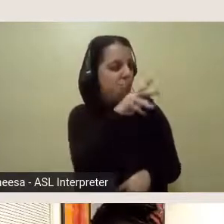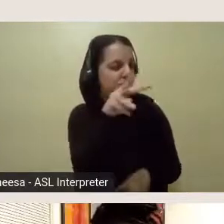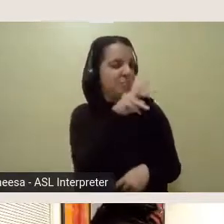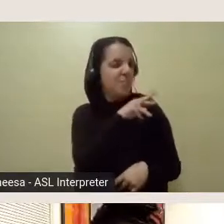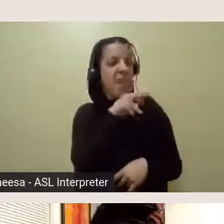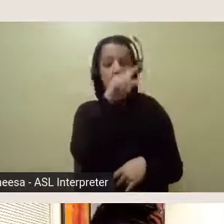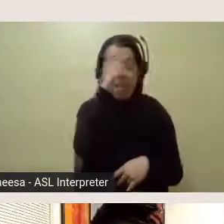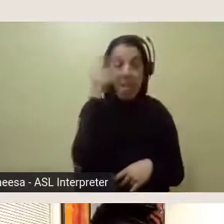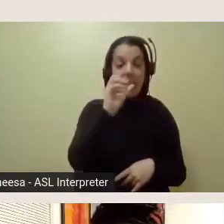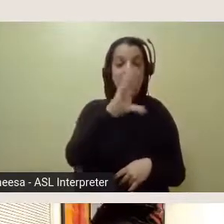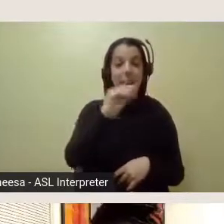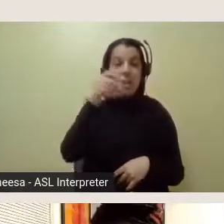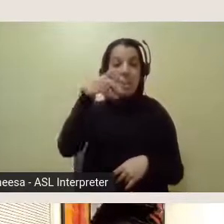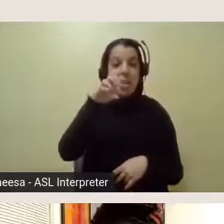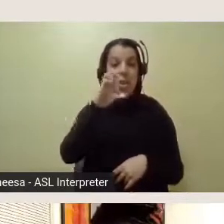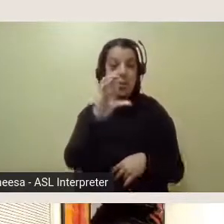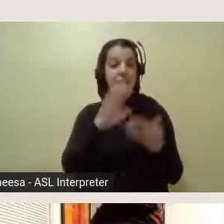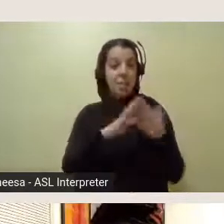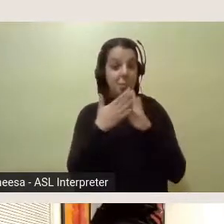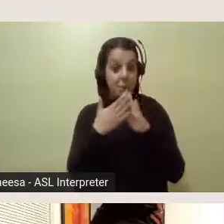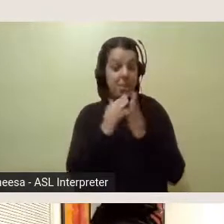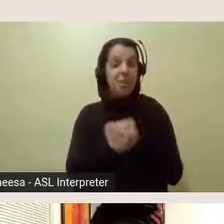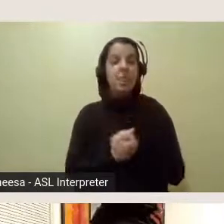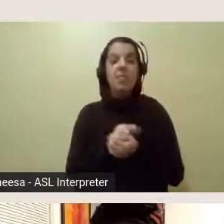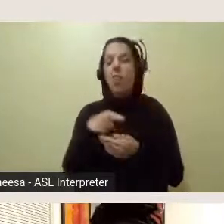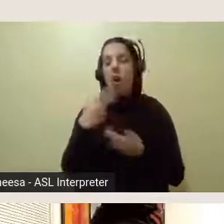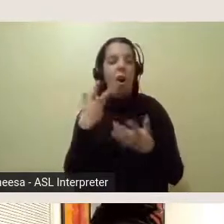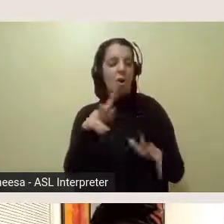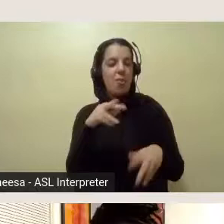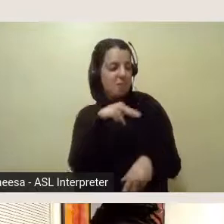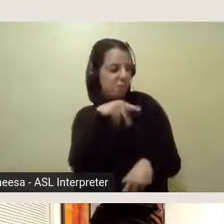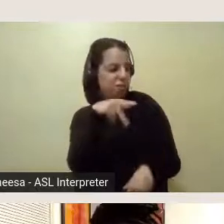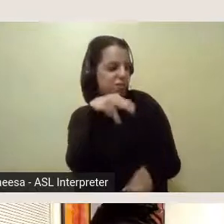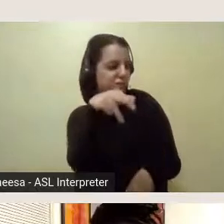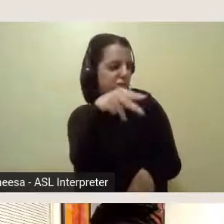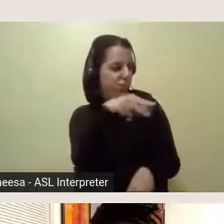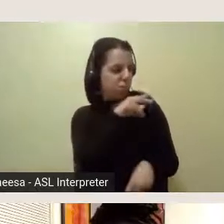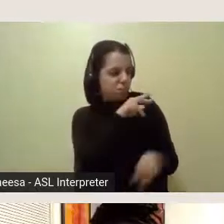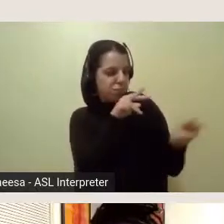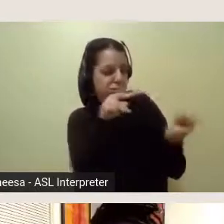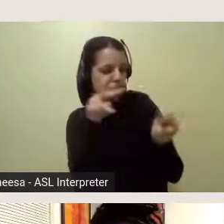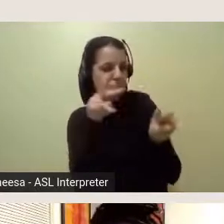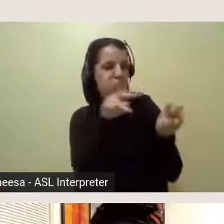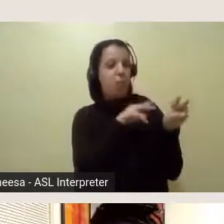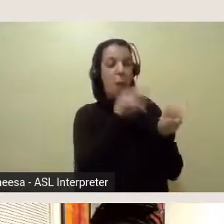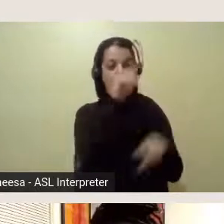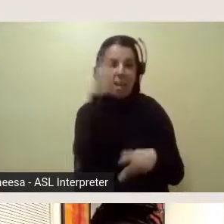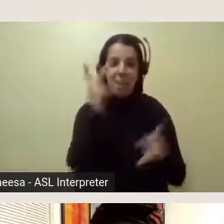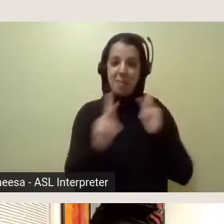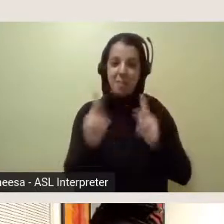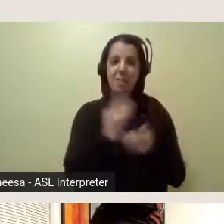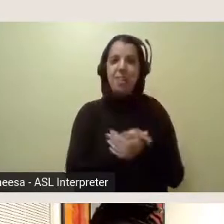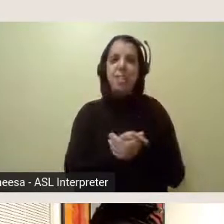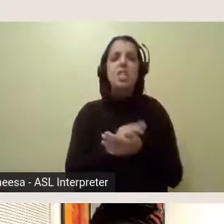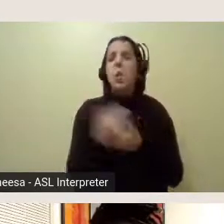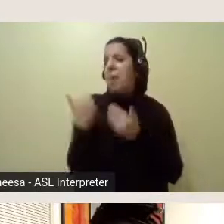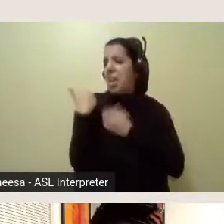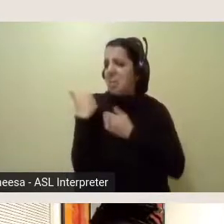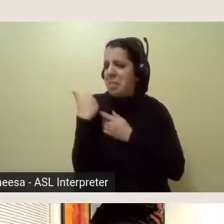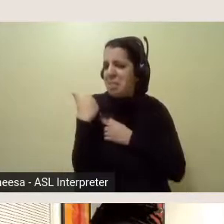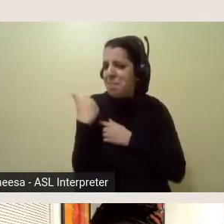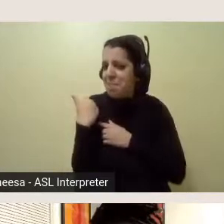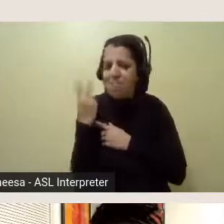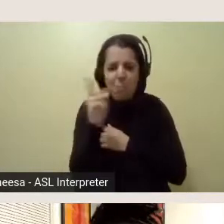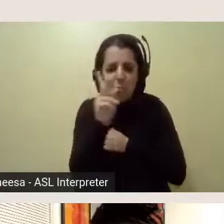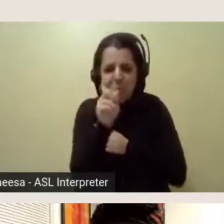they're patrolling there already in the first place. They're already targeted policing this community, right? So what does accountability look like? Well, it looks like so